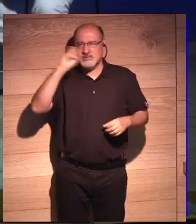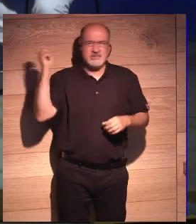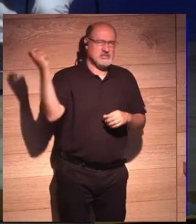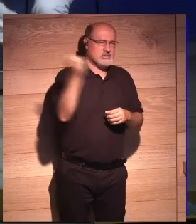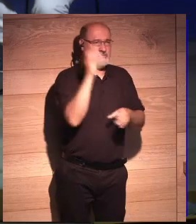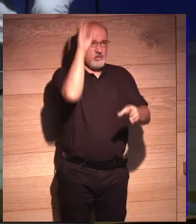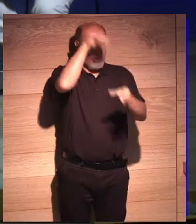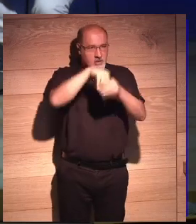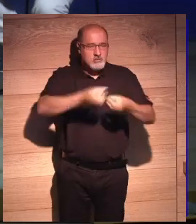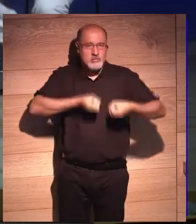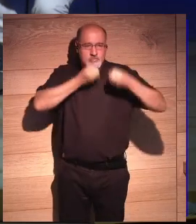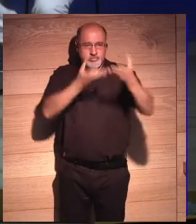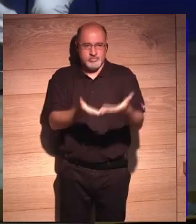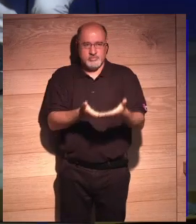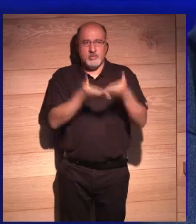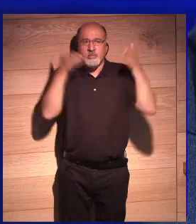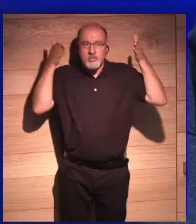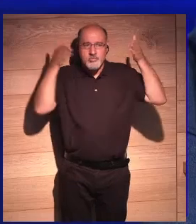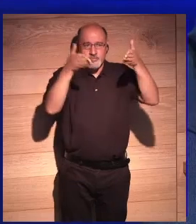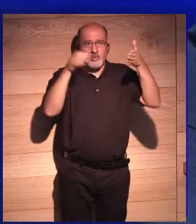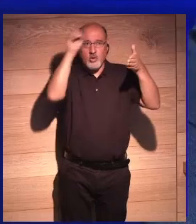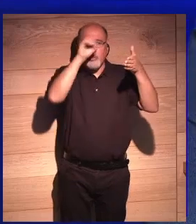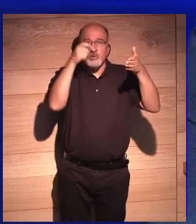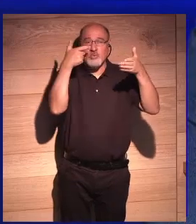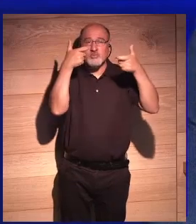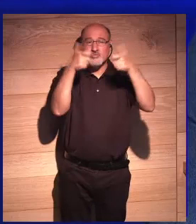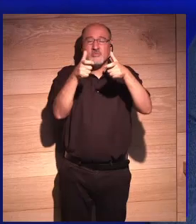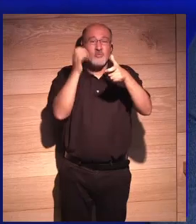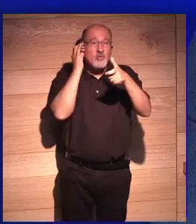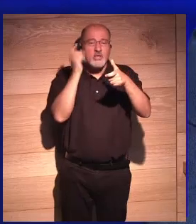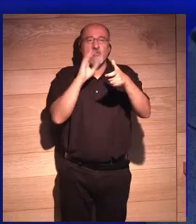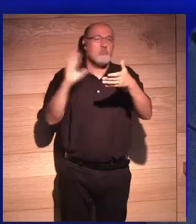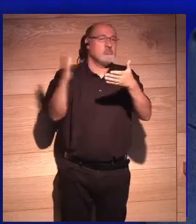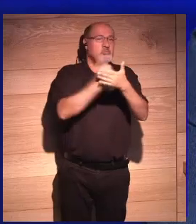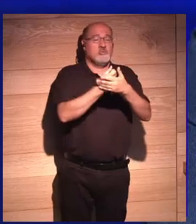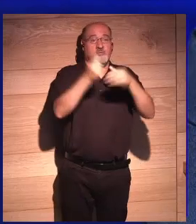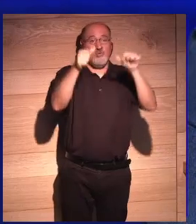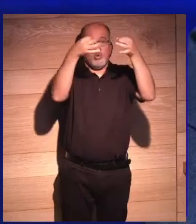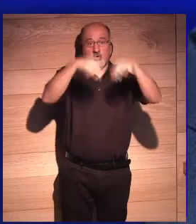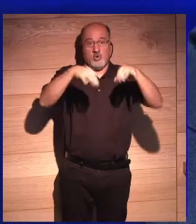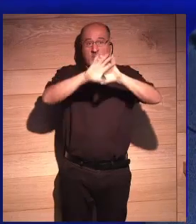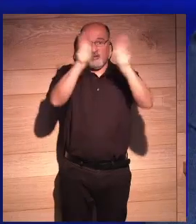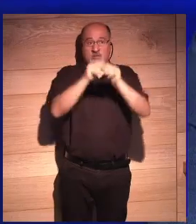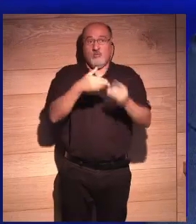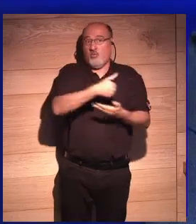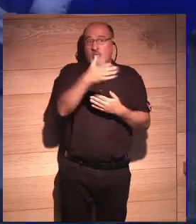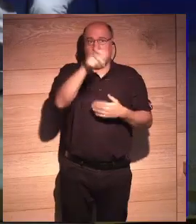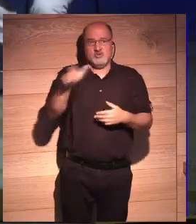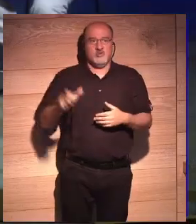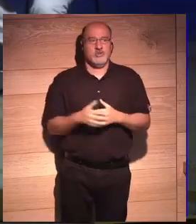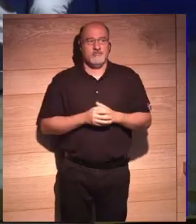their point of view without necessarily focusing on the fact that they are women. To include it as something which is completely normal.